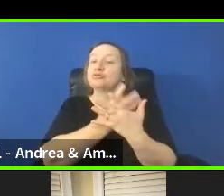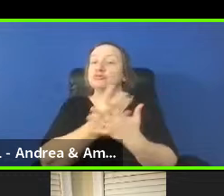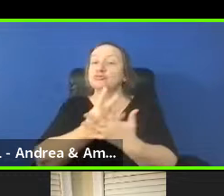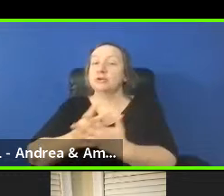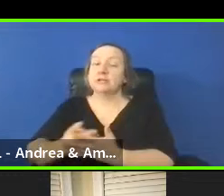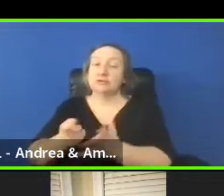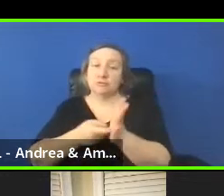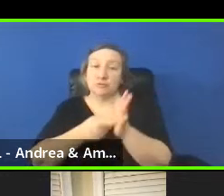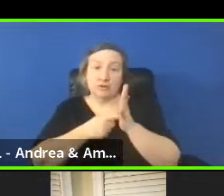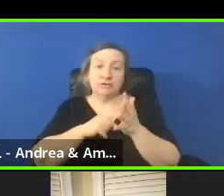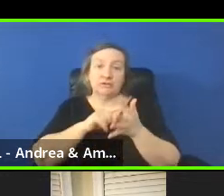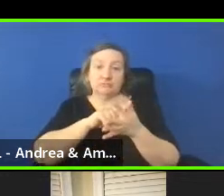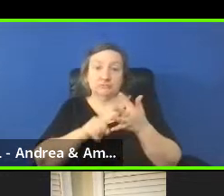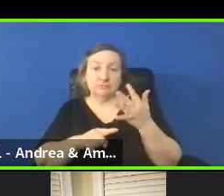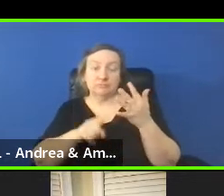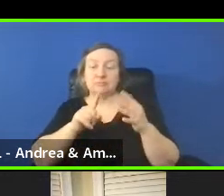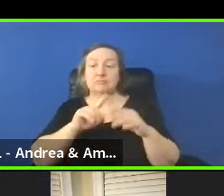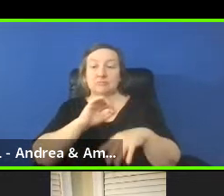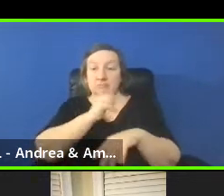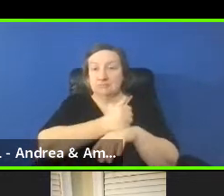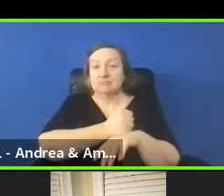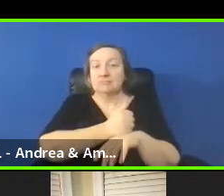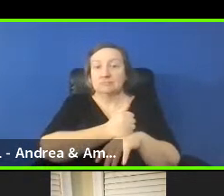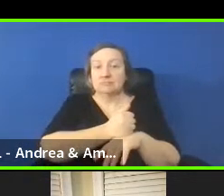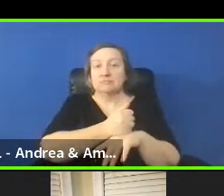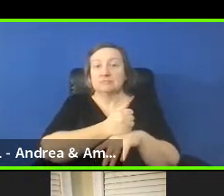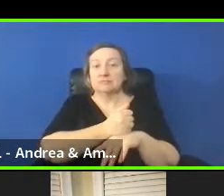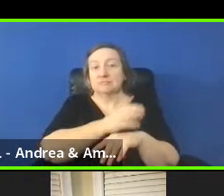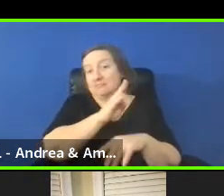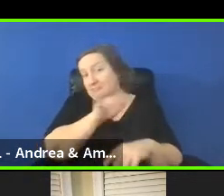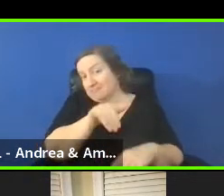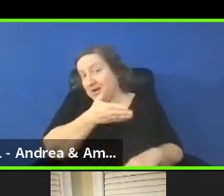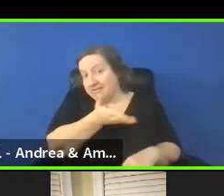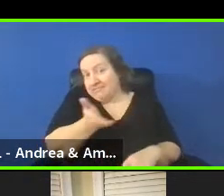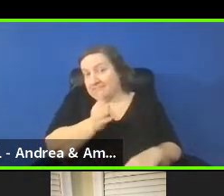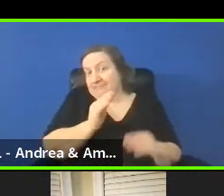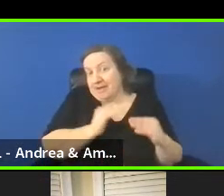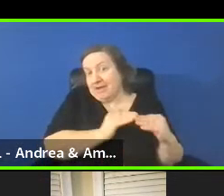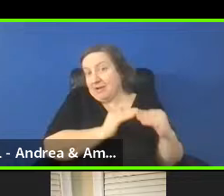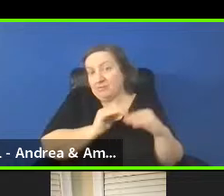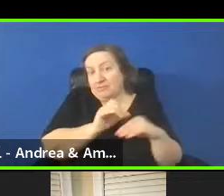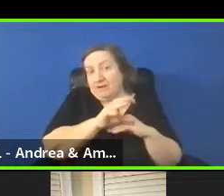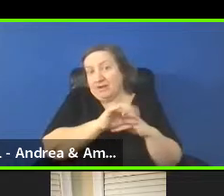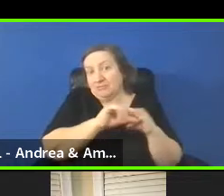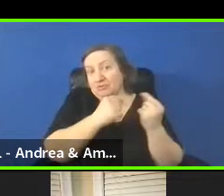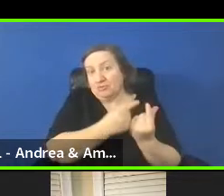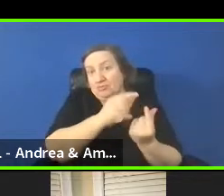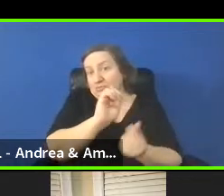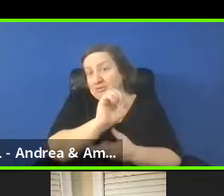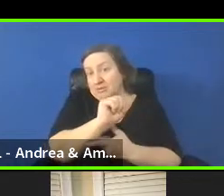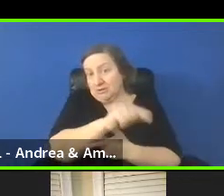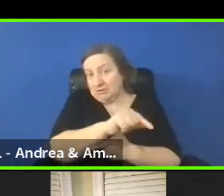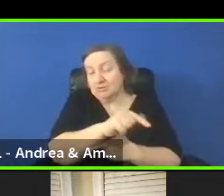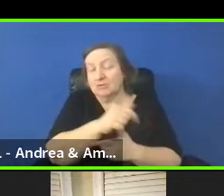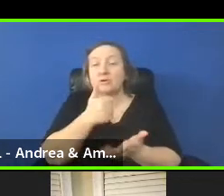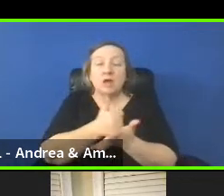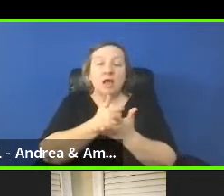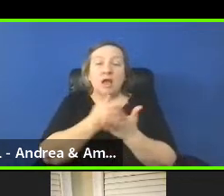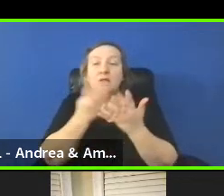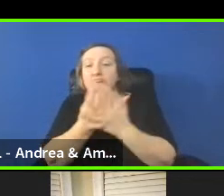created in part by the Equity Advisory Group to help screen